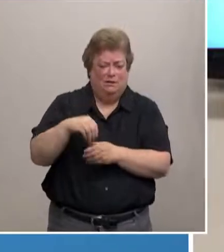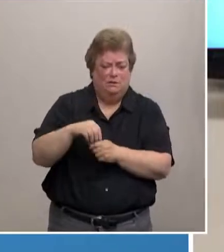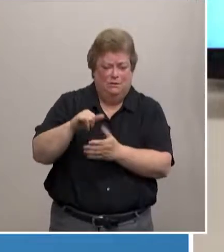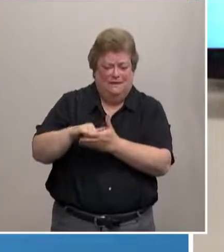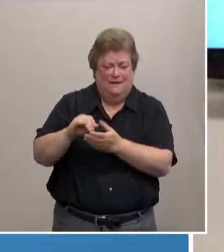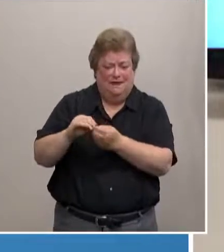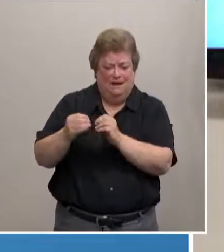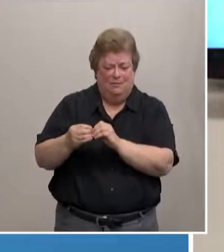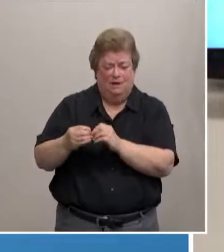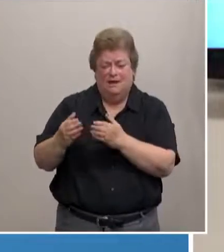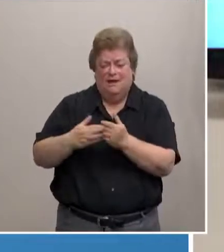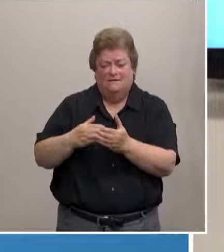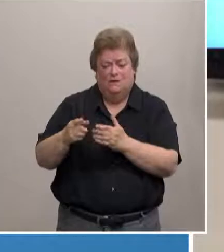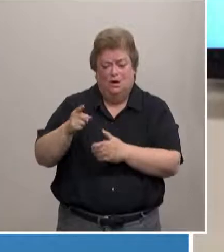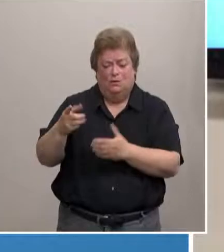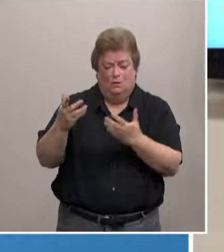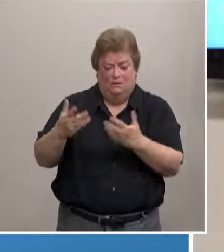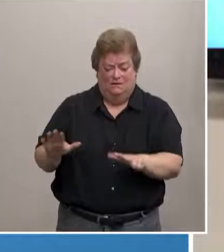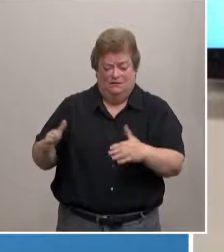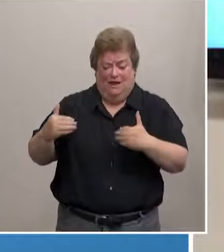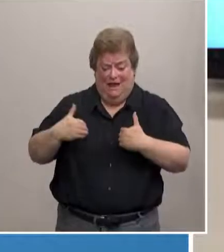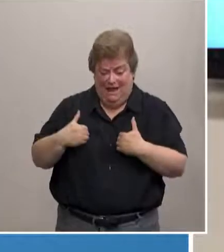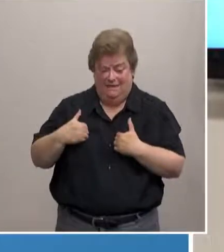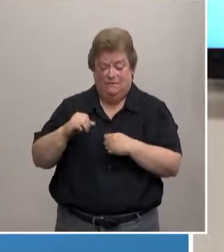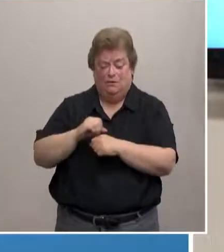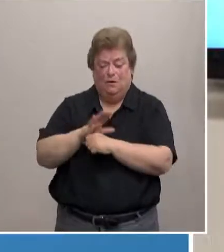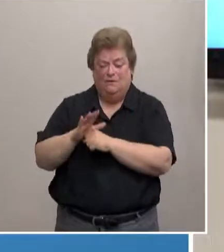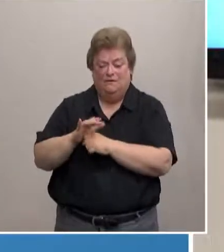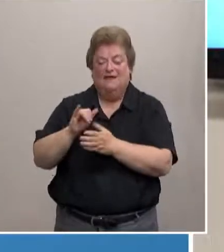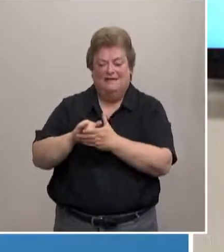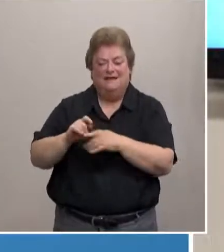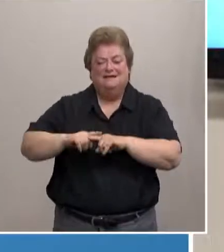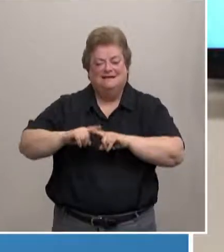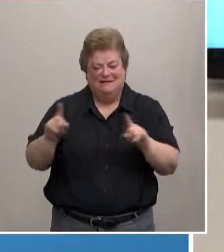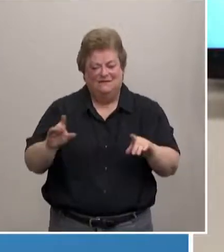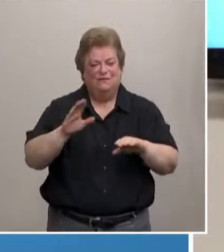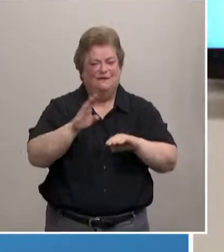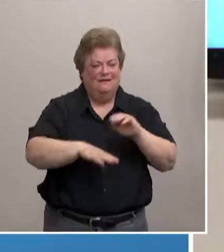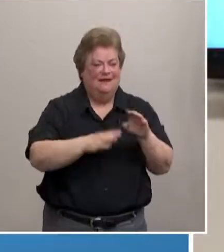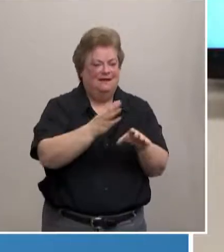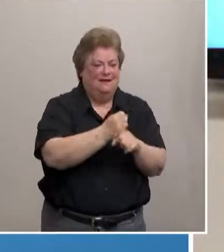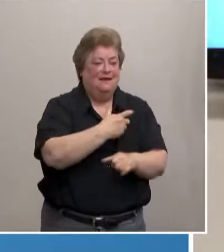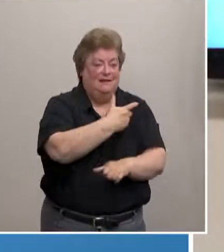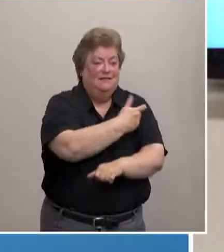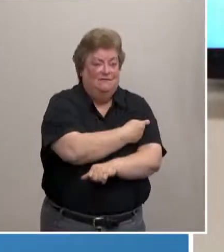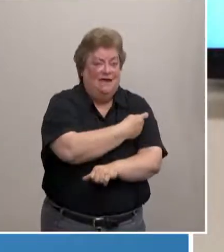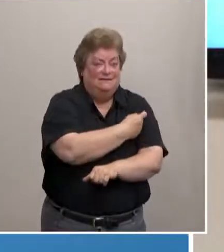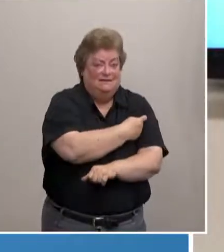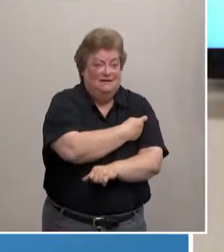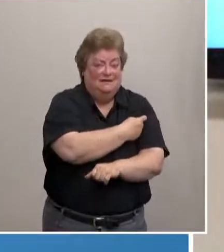you've had COVID, it's still different than receiving the vaccine, and the vaccine provides the